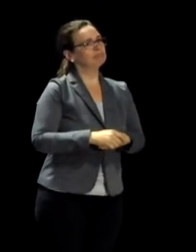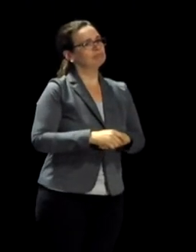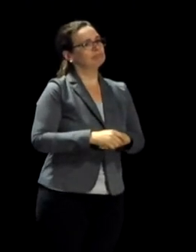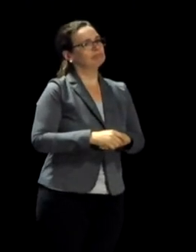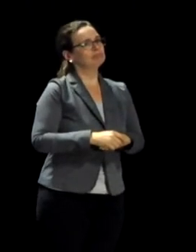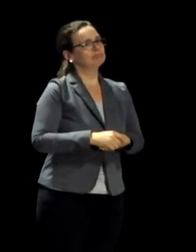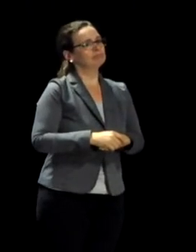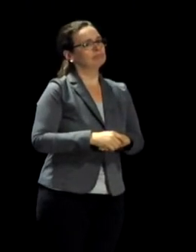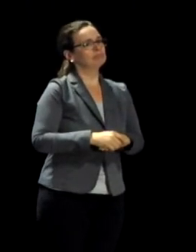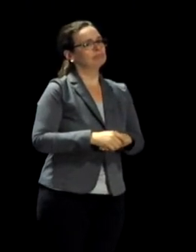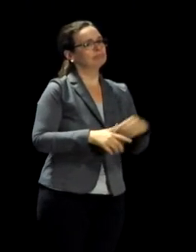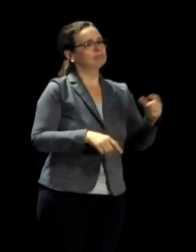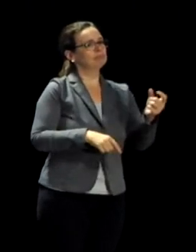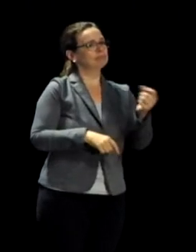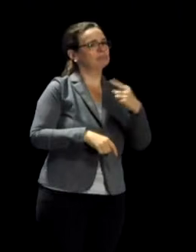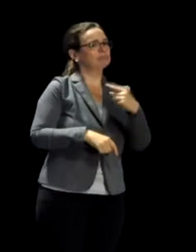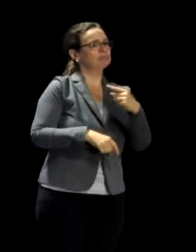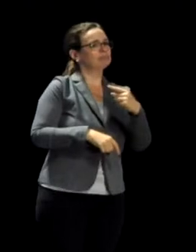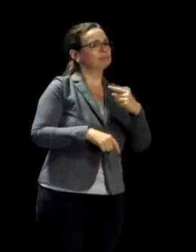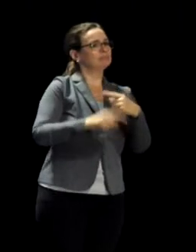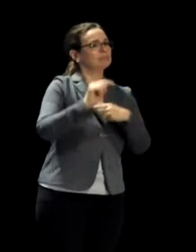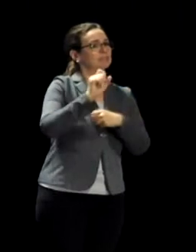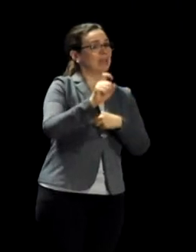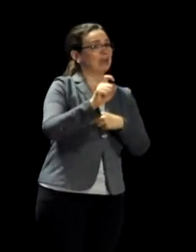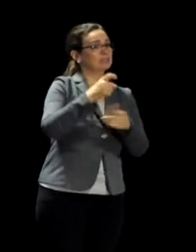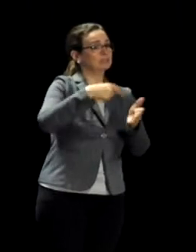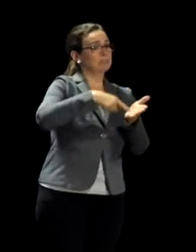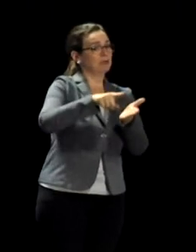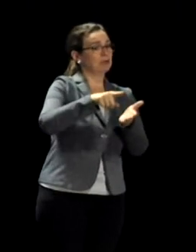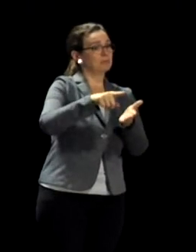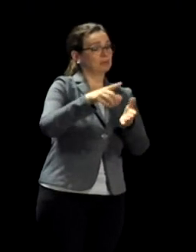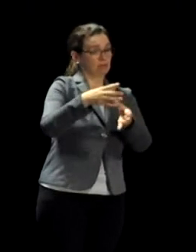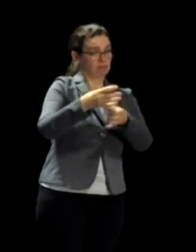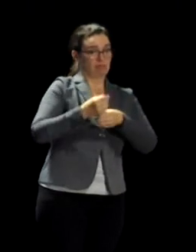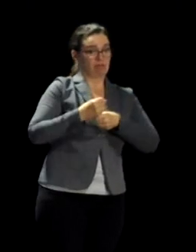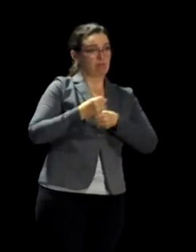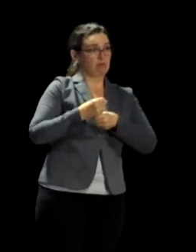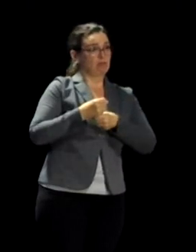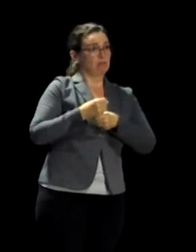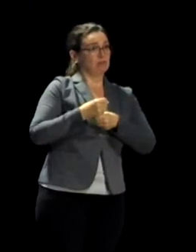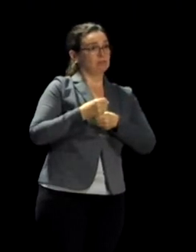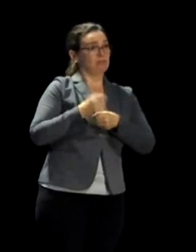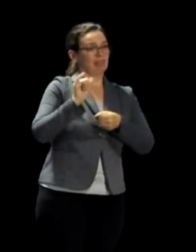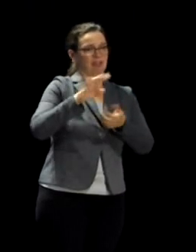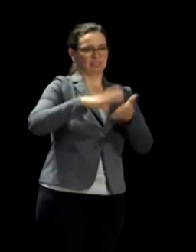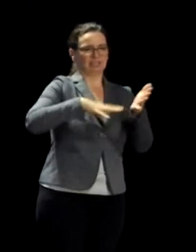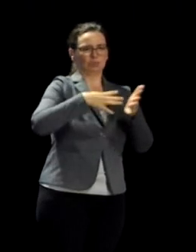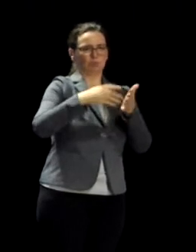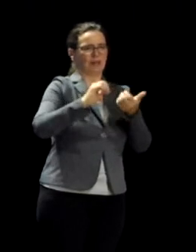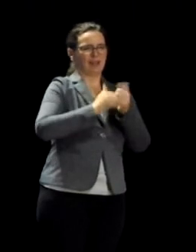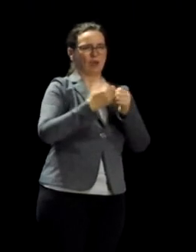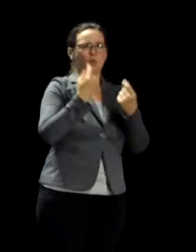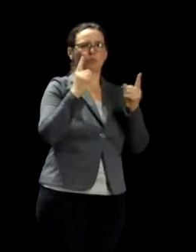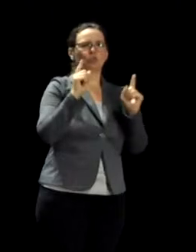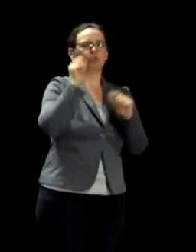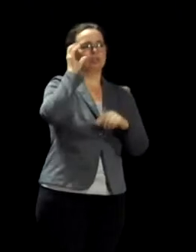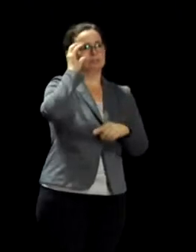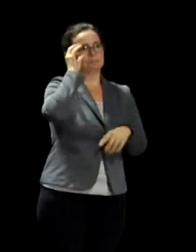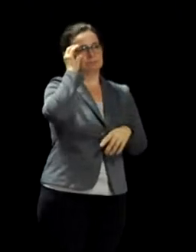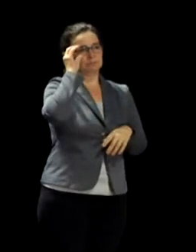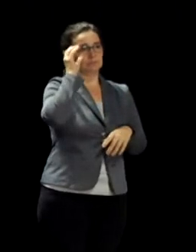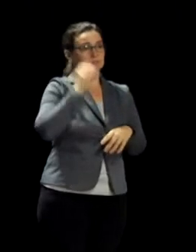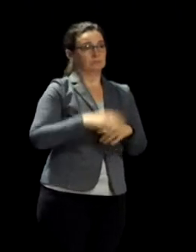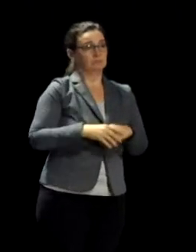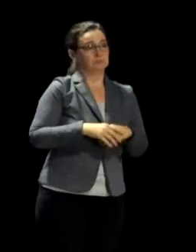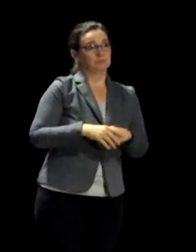what schedule they're on to come in? I've learned a lot about the schedule. If you think about it, I